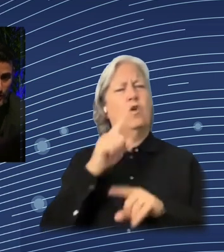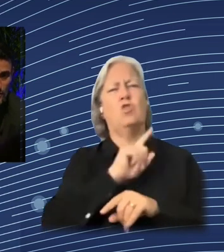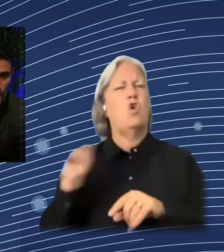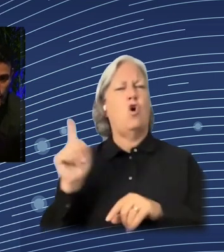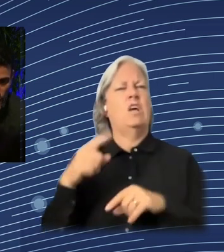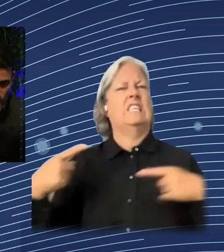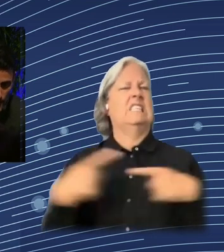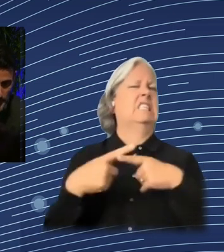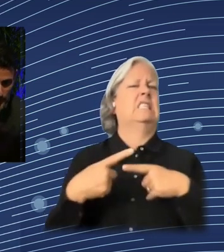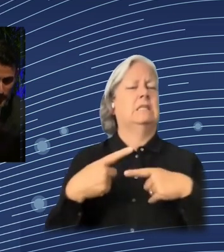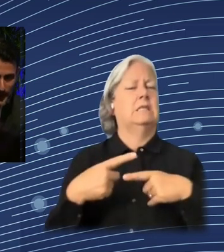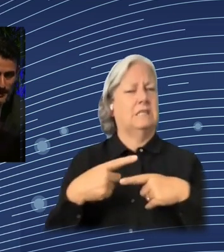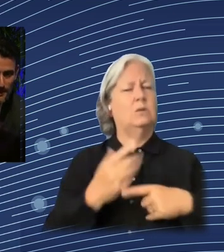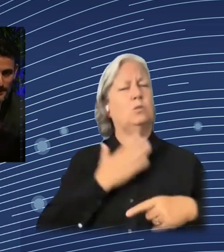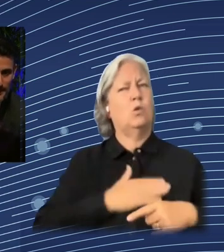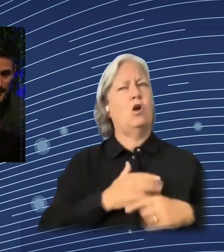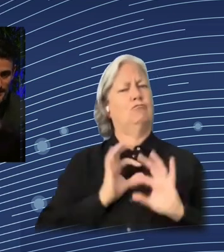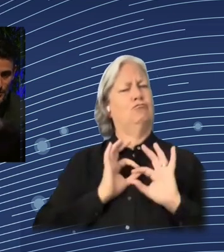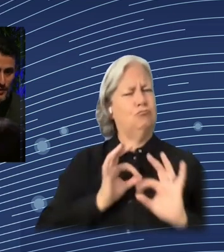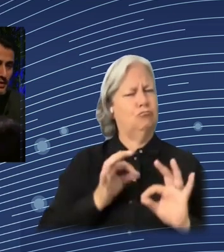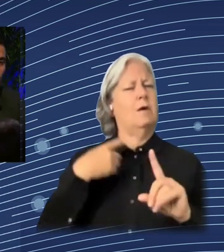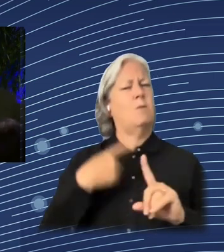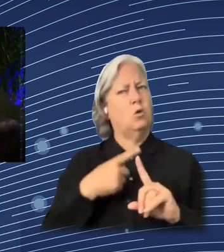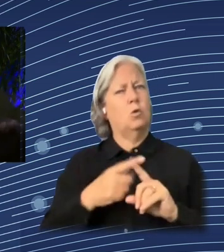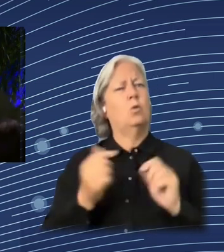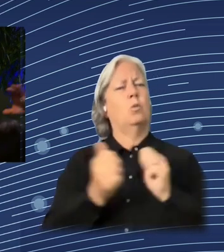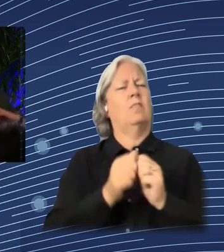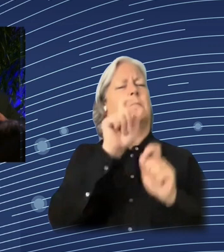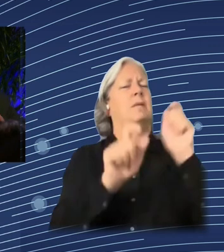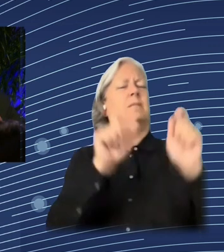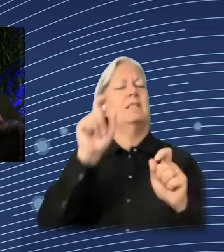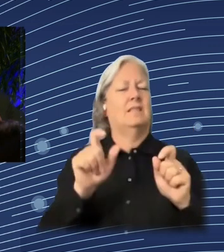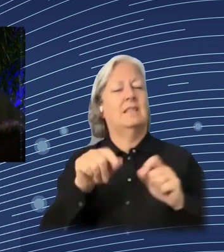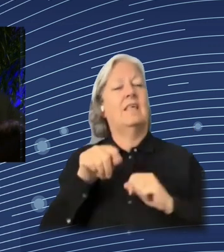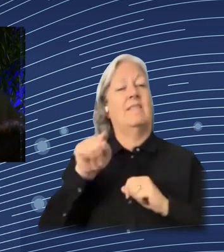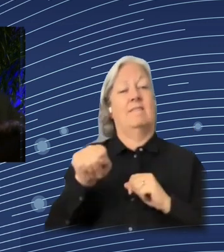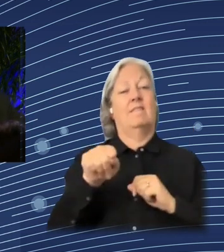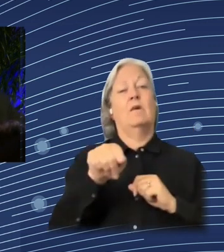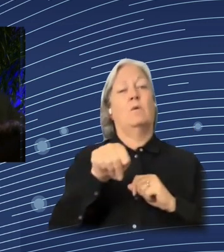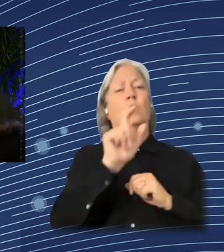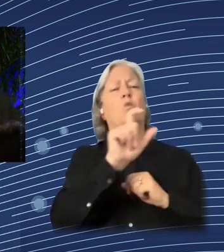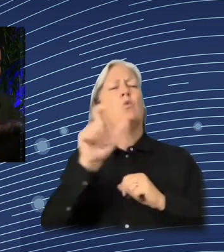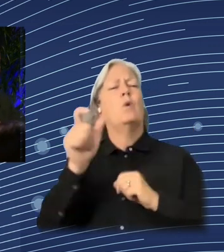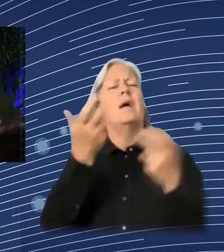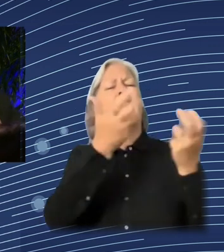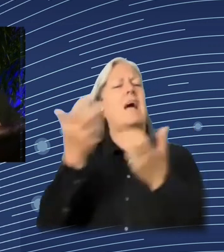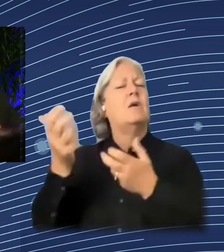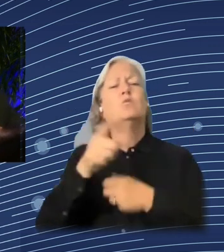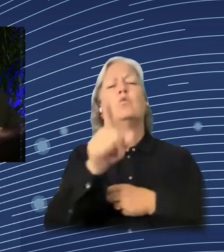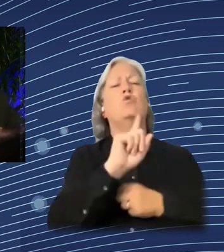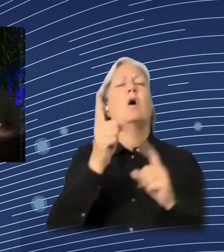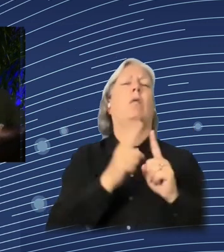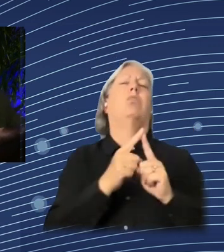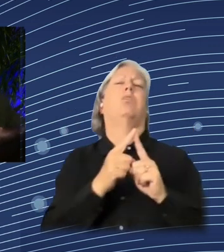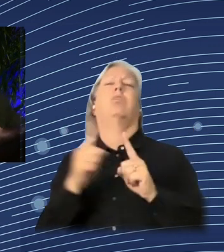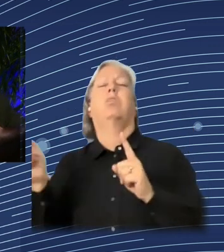AI works for people and not against them? So this is a word cloud. Your answer should not be an elaborate sentence, but try to